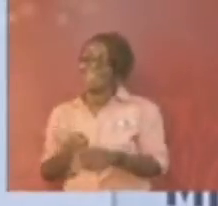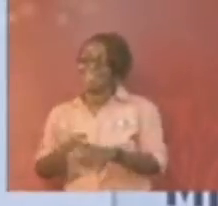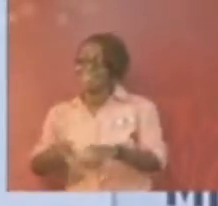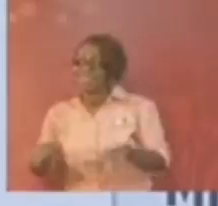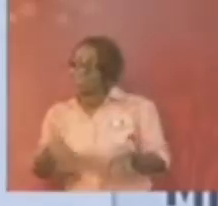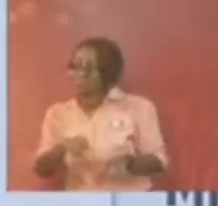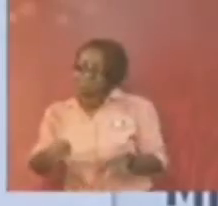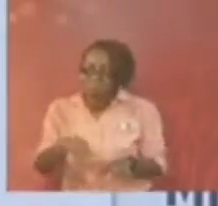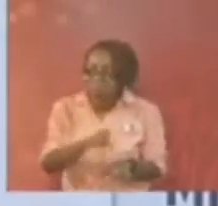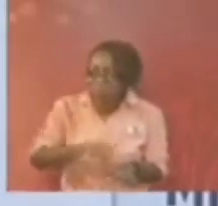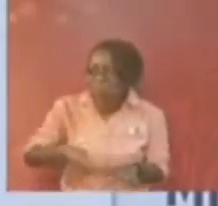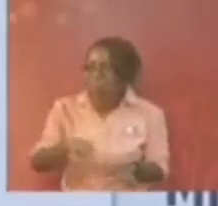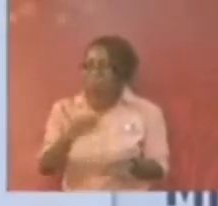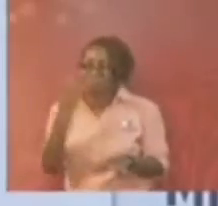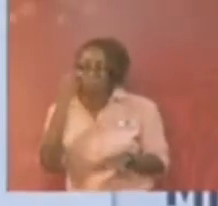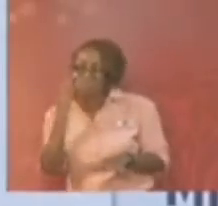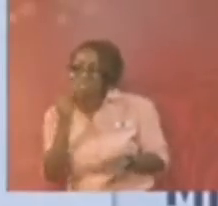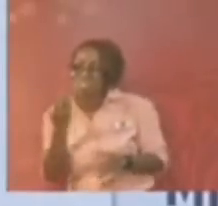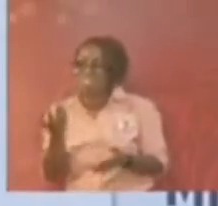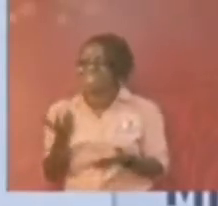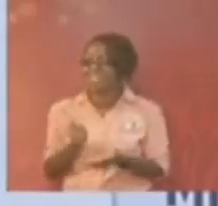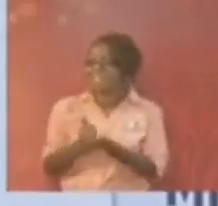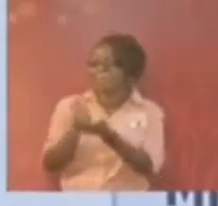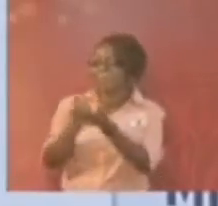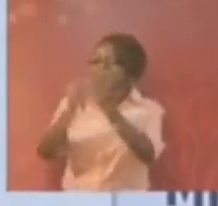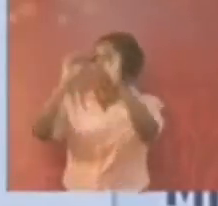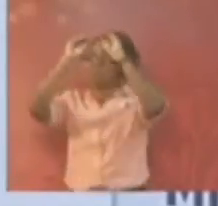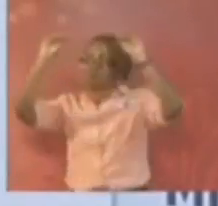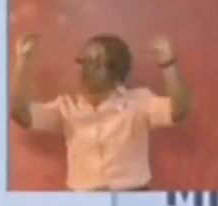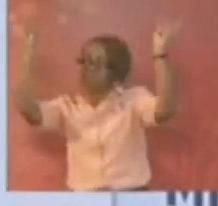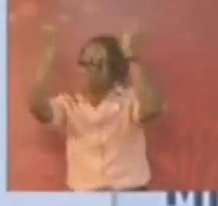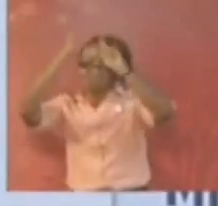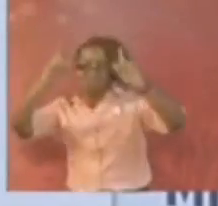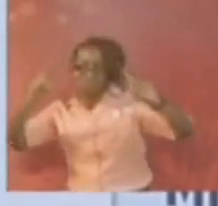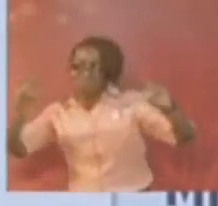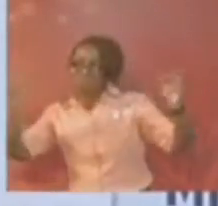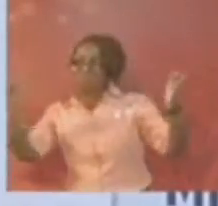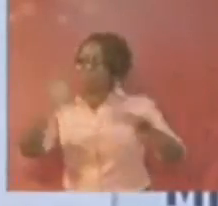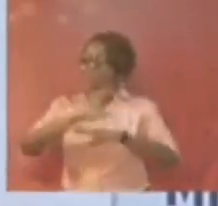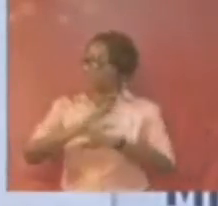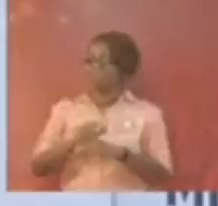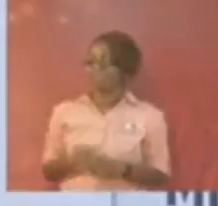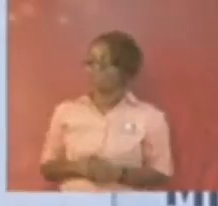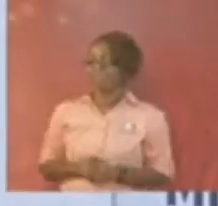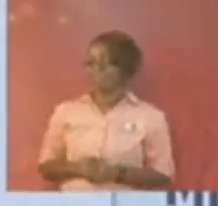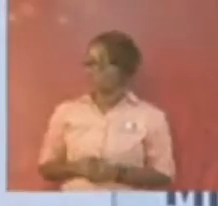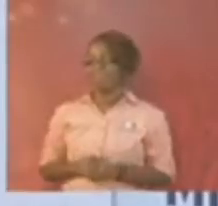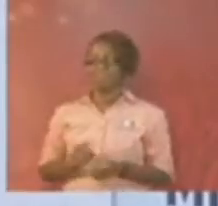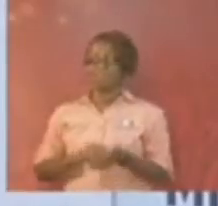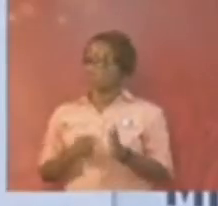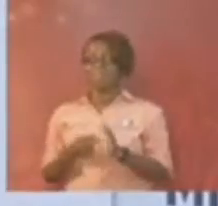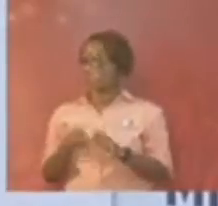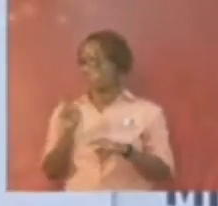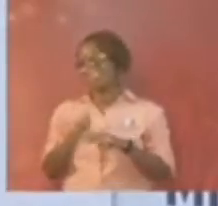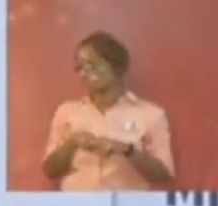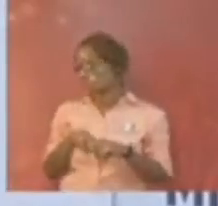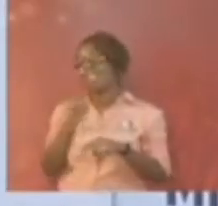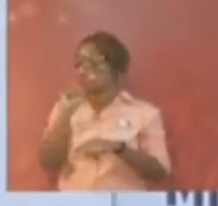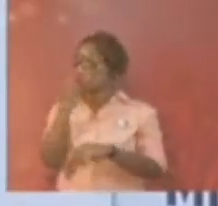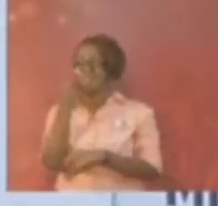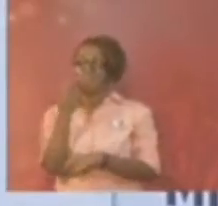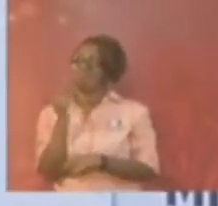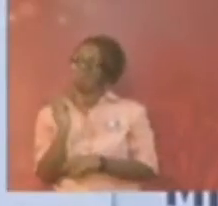feel a part of the whole experience, so that they're not sitting there after